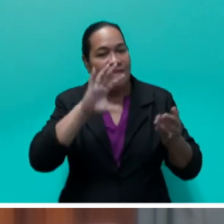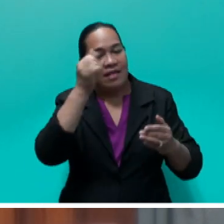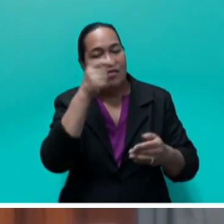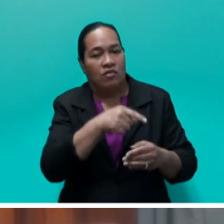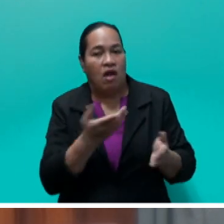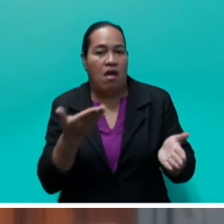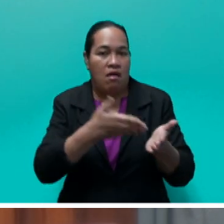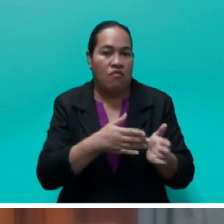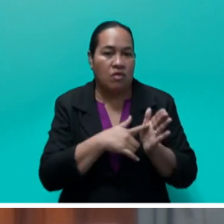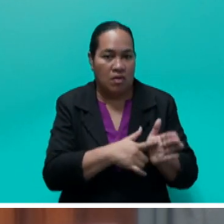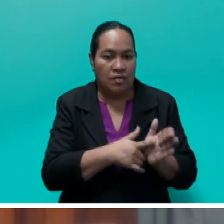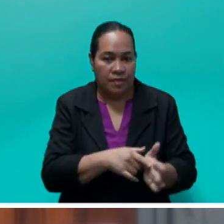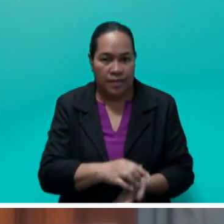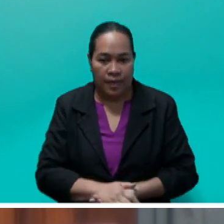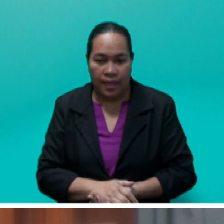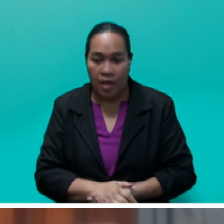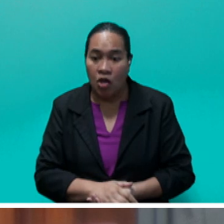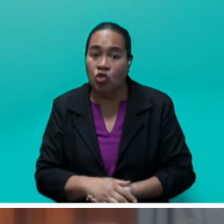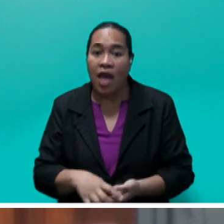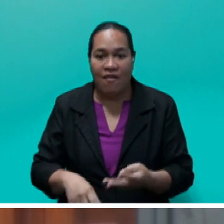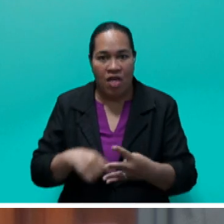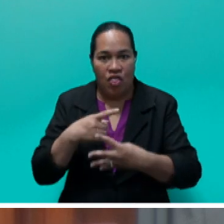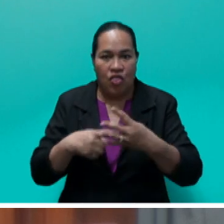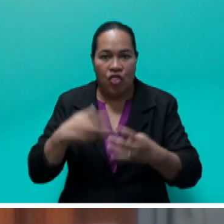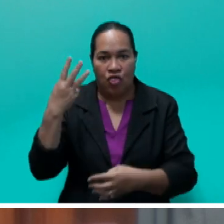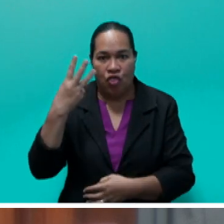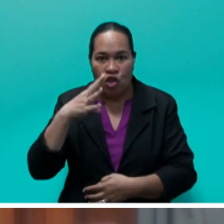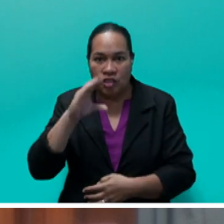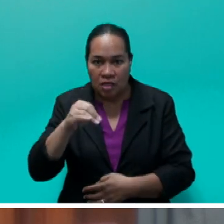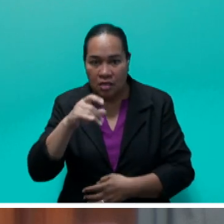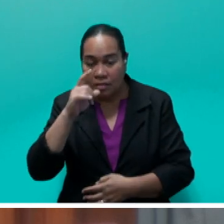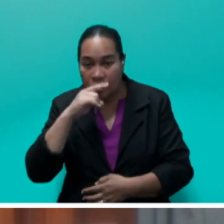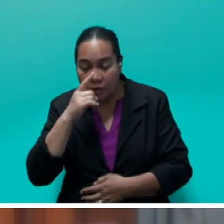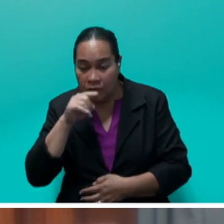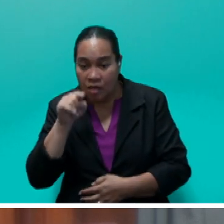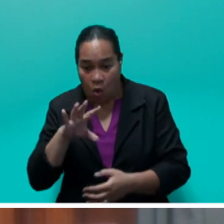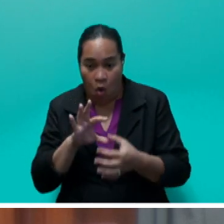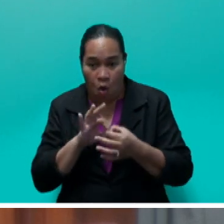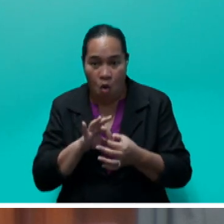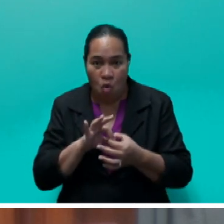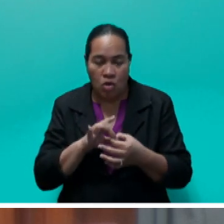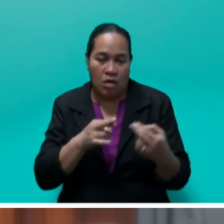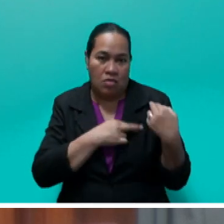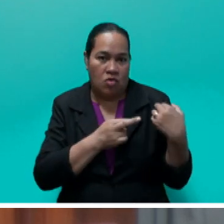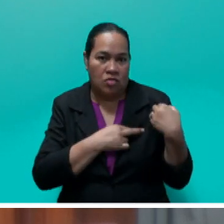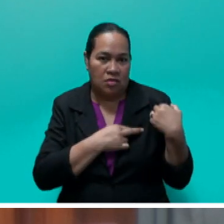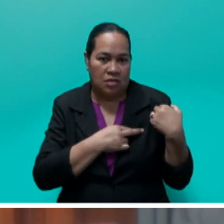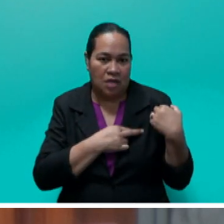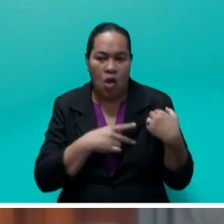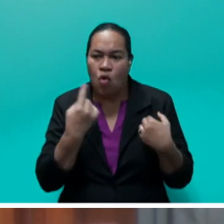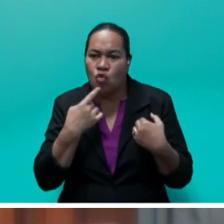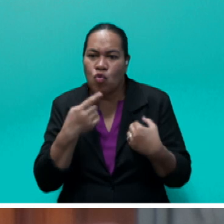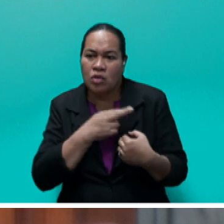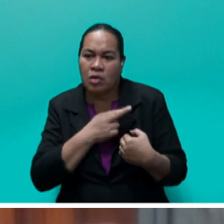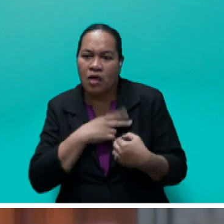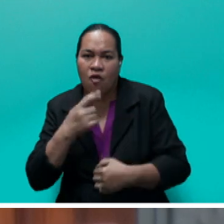Harvesting crews consist of 30 dedicated contractors, which their own specific roles, from machine operators